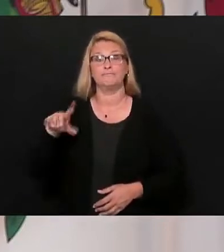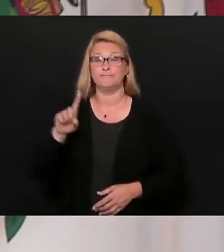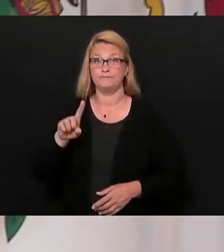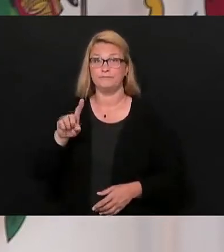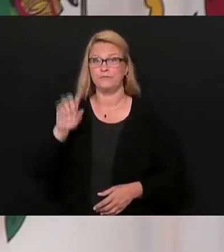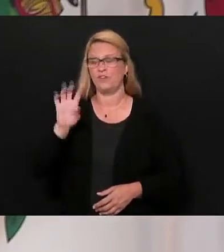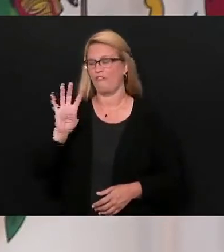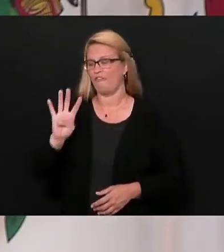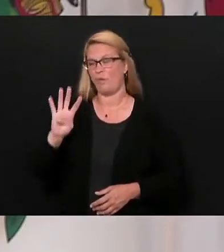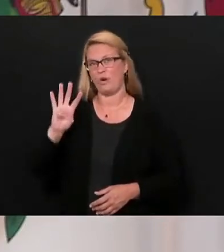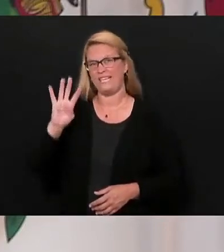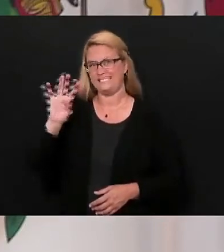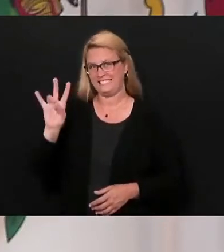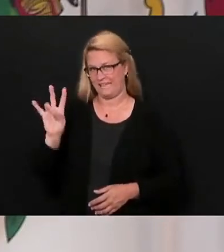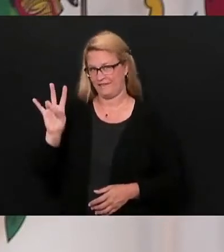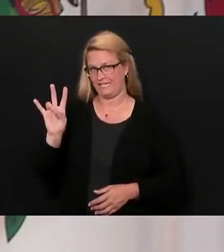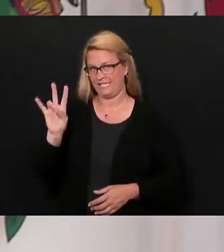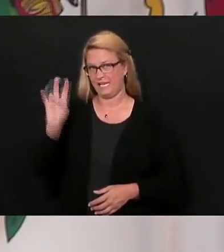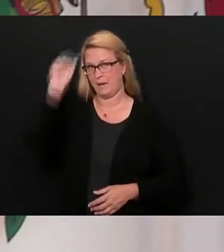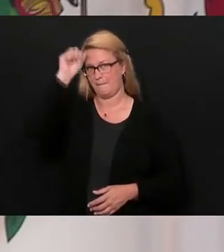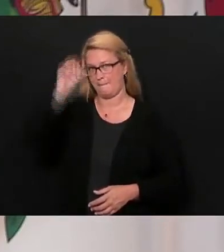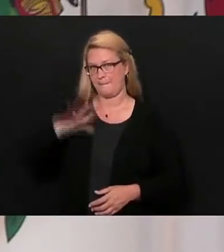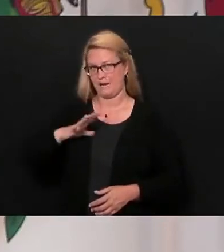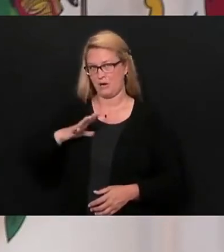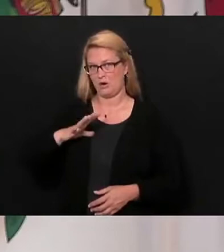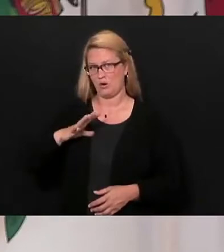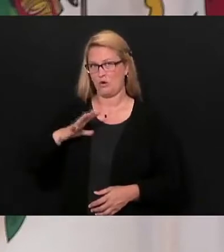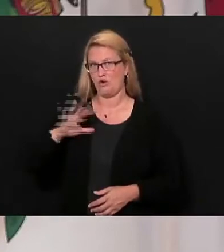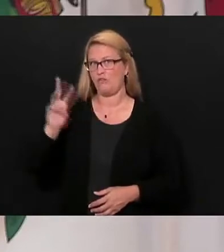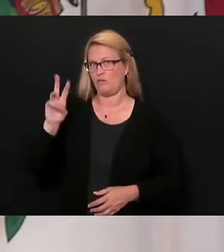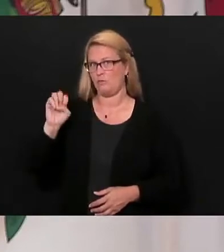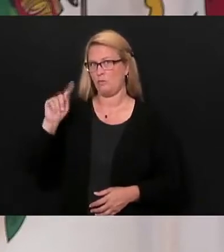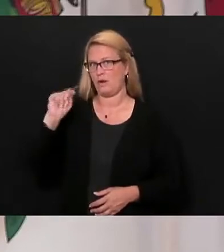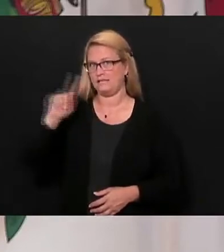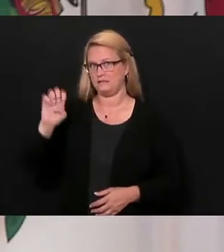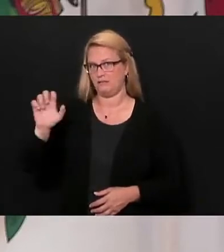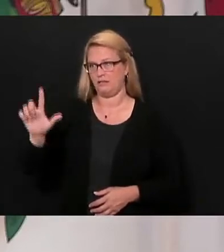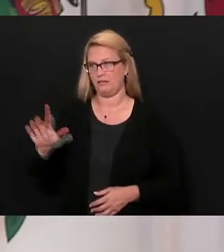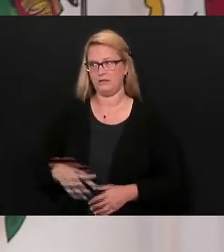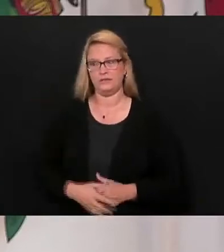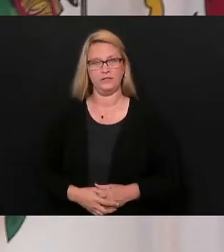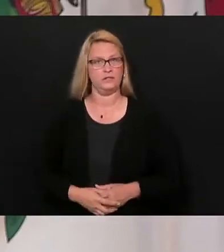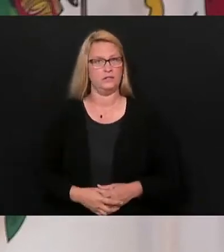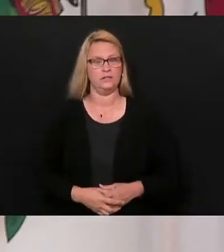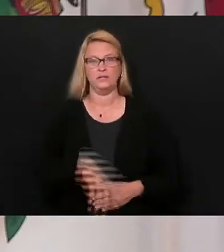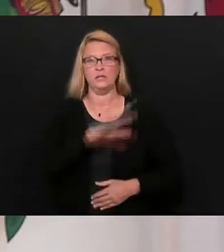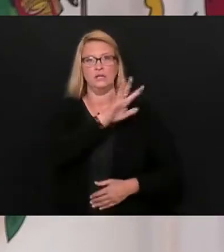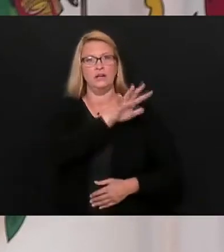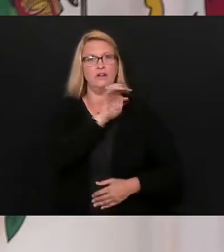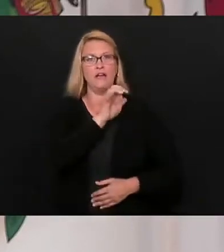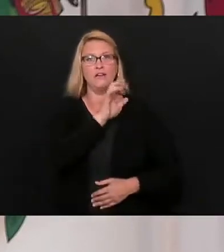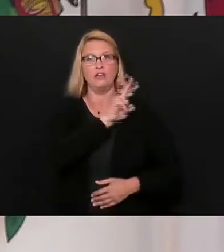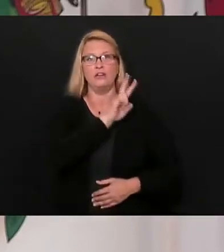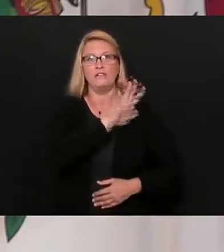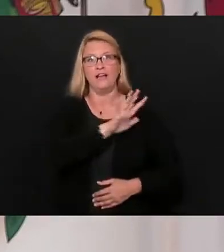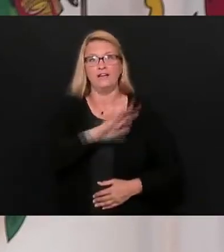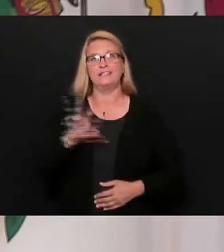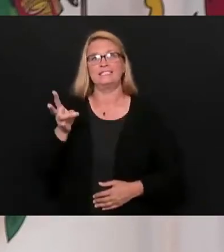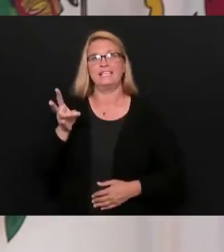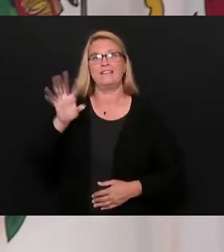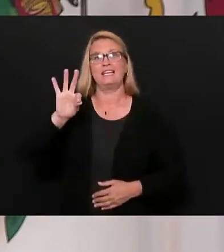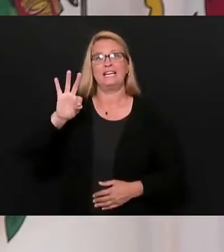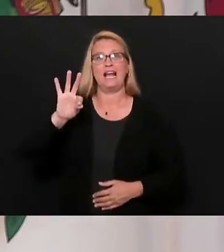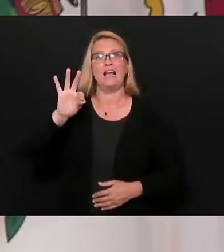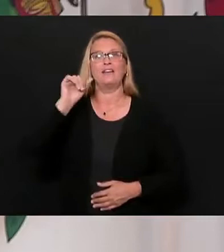a 47-year-old male from Wetzel County. Our 535th death, a 79-year-old